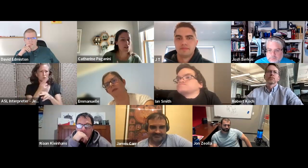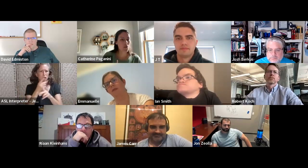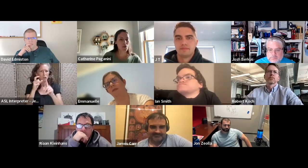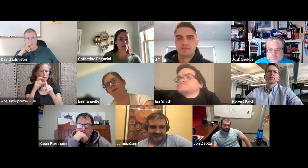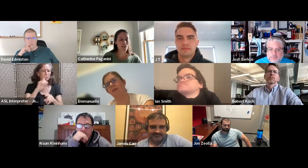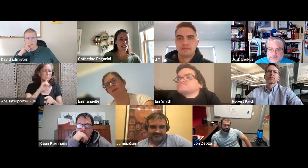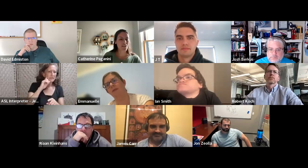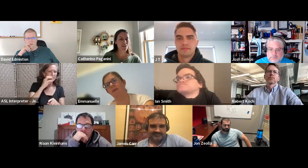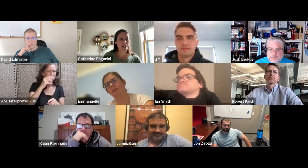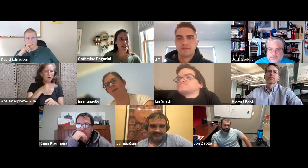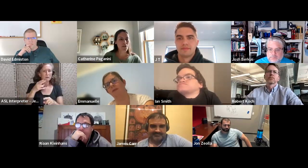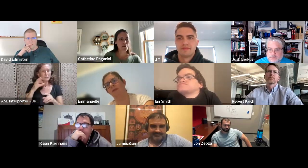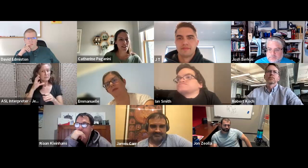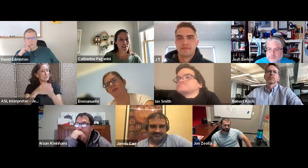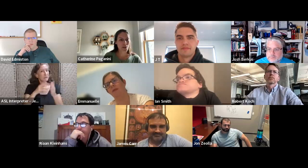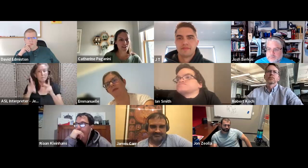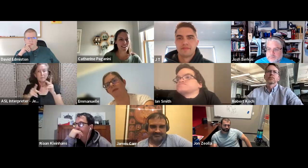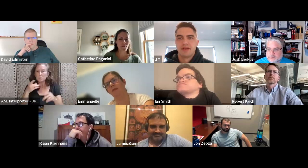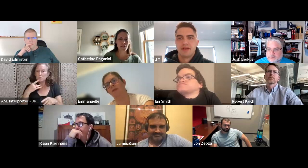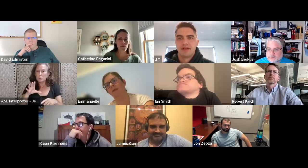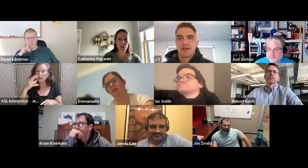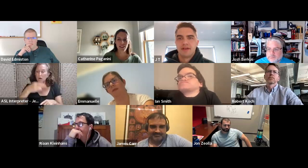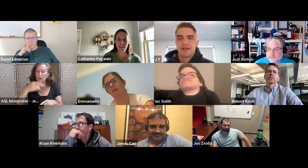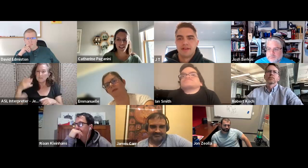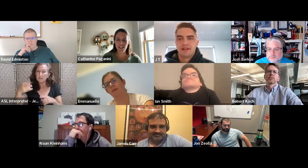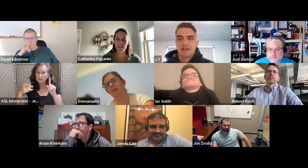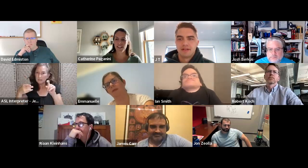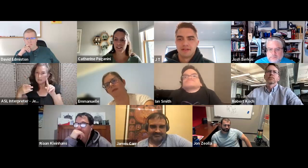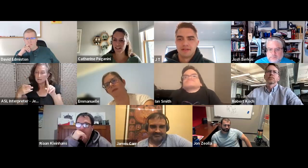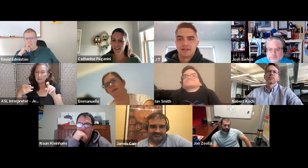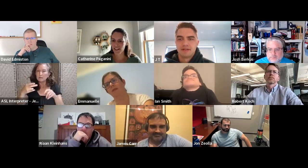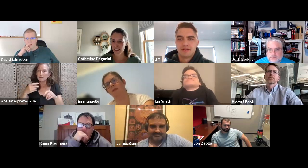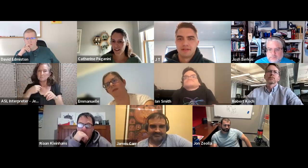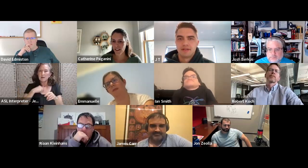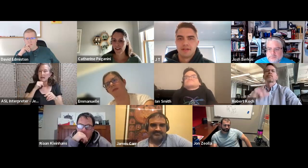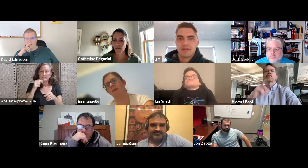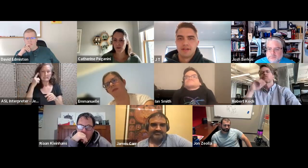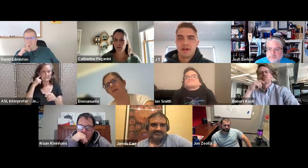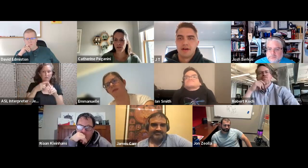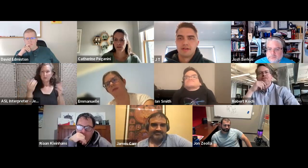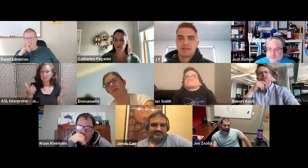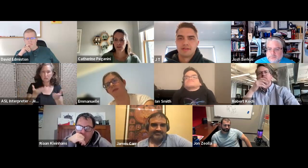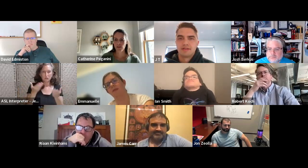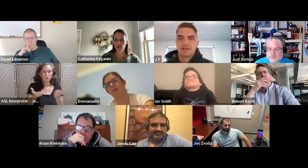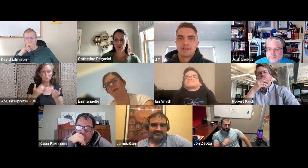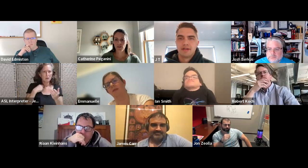didn't know that some people found that kind of offensive because it's a deficit, but I didn't hear it here. Yeah, it's very